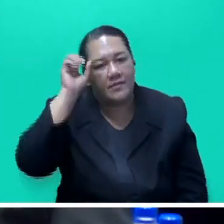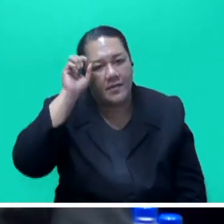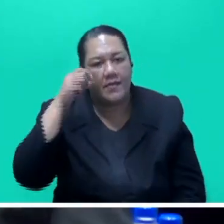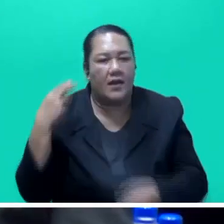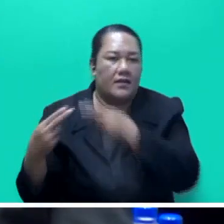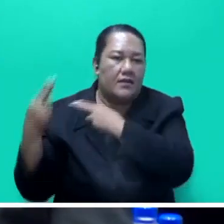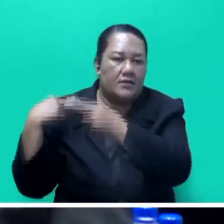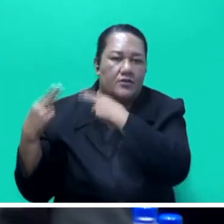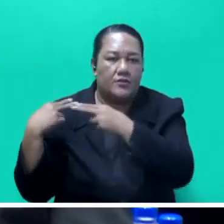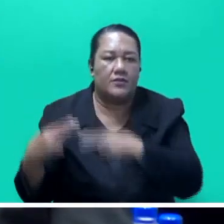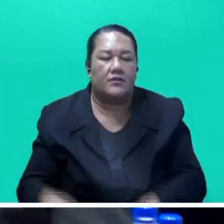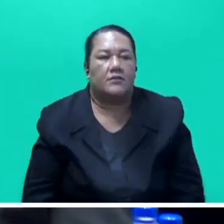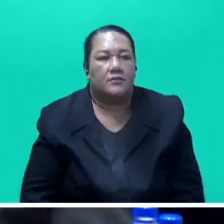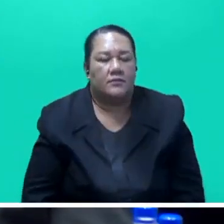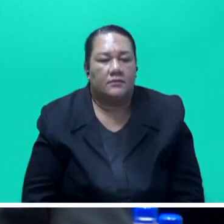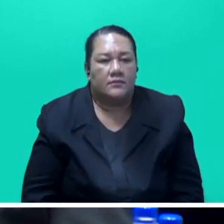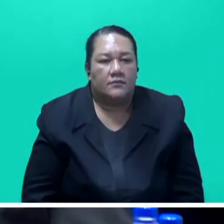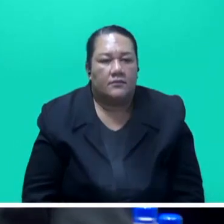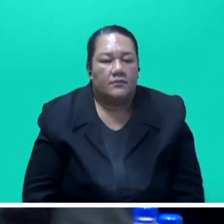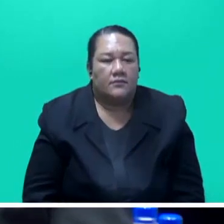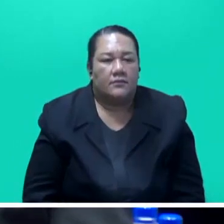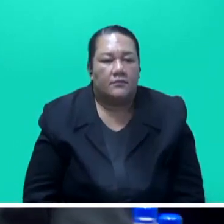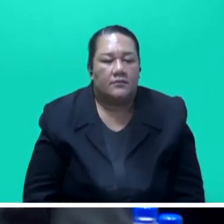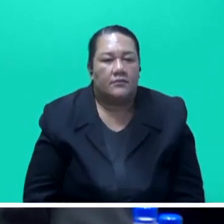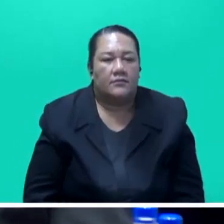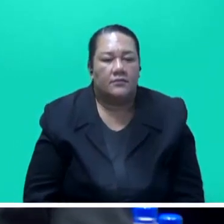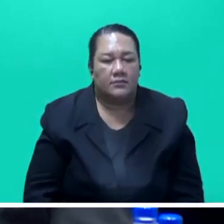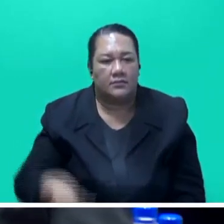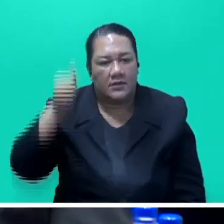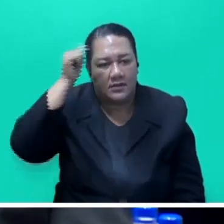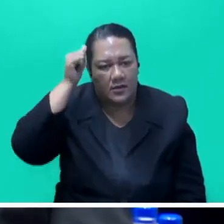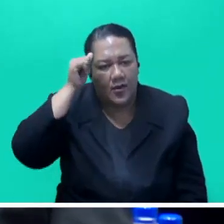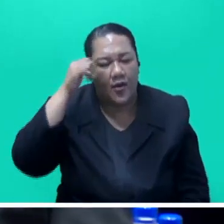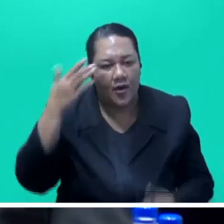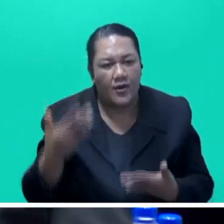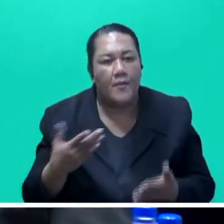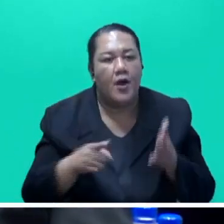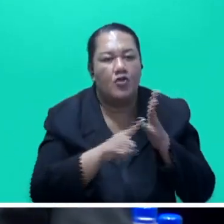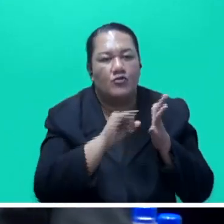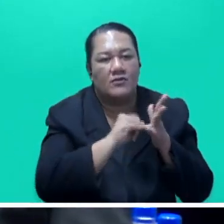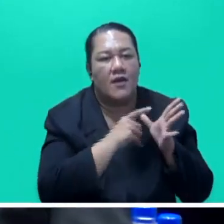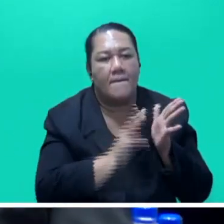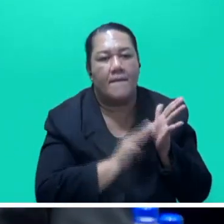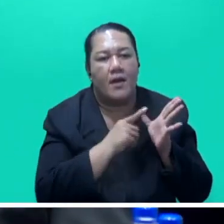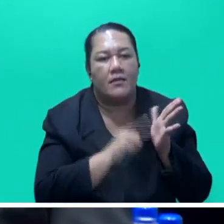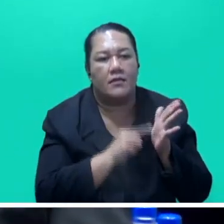history. I know Honourable Usemate was talking about hypocrisy,